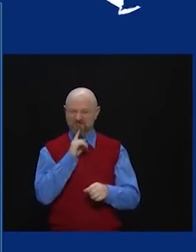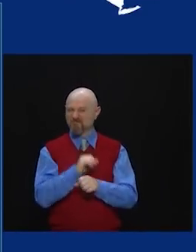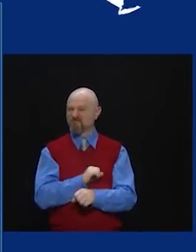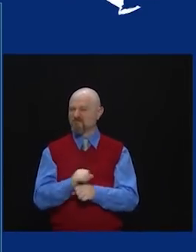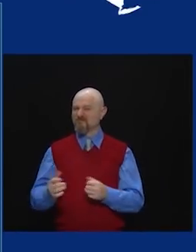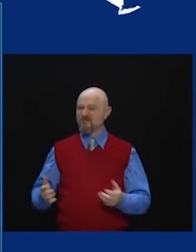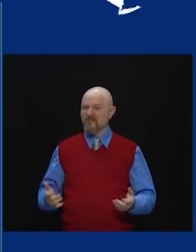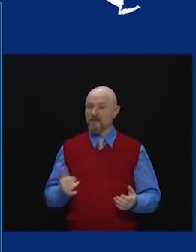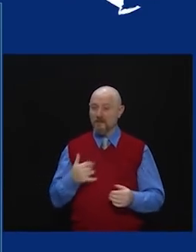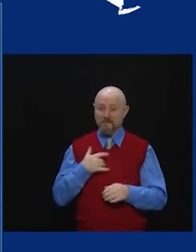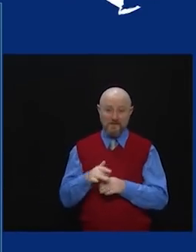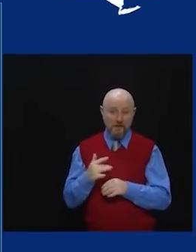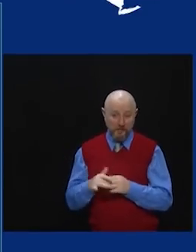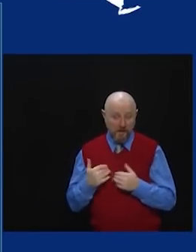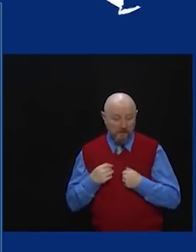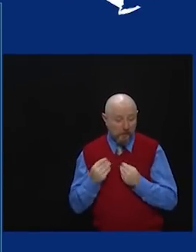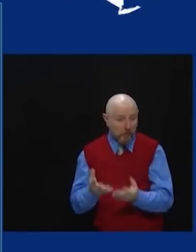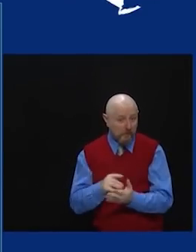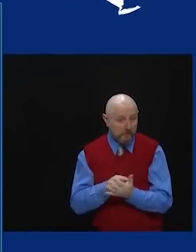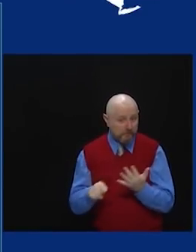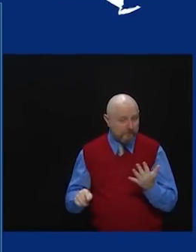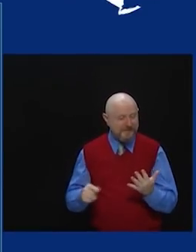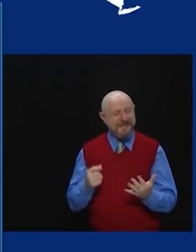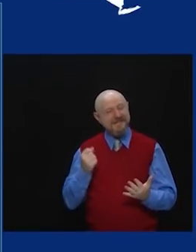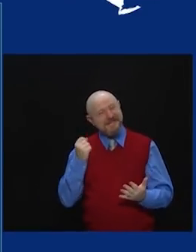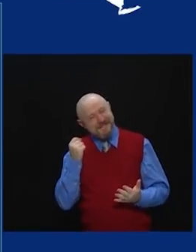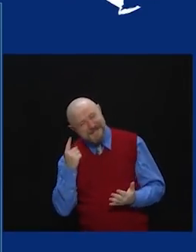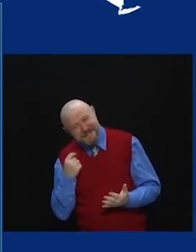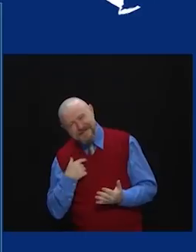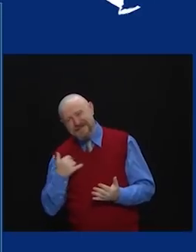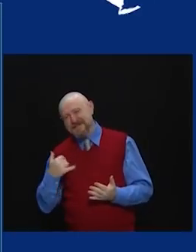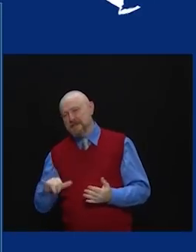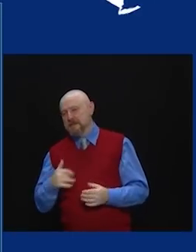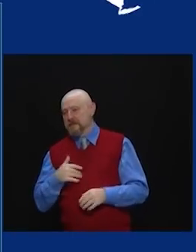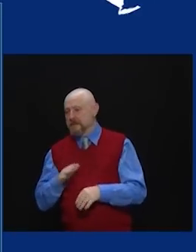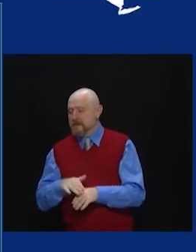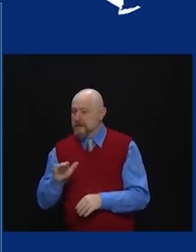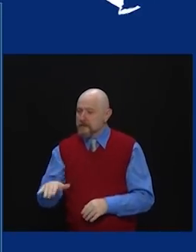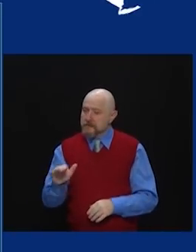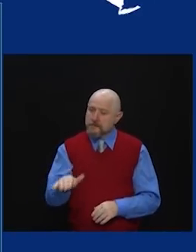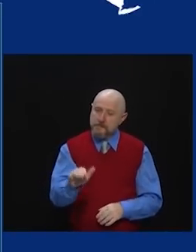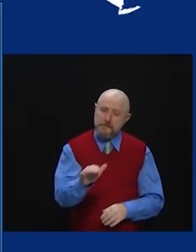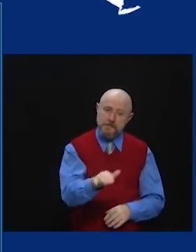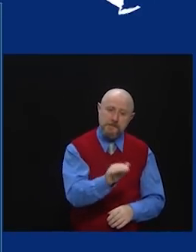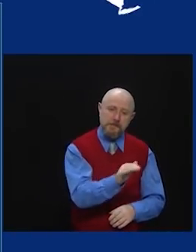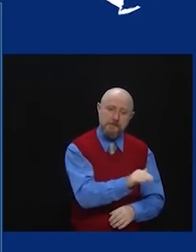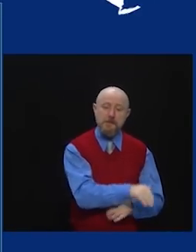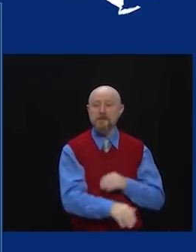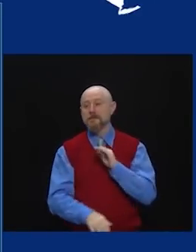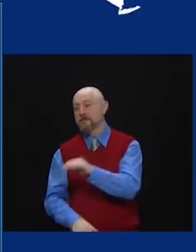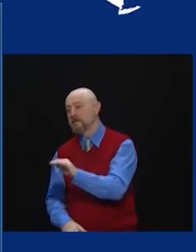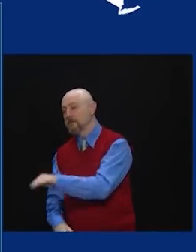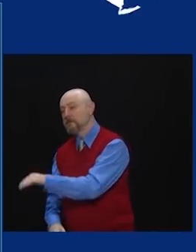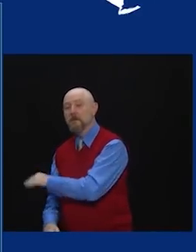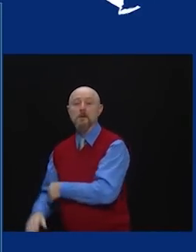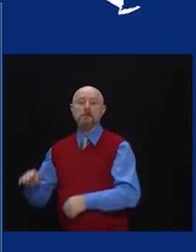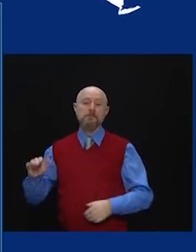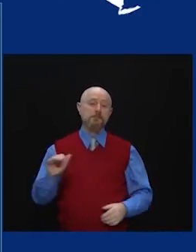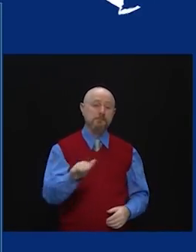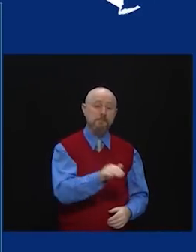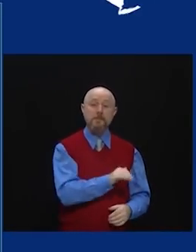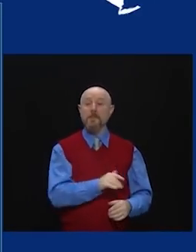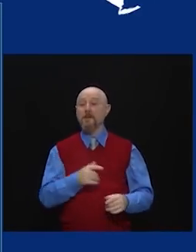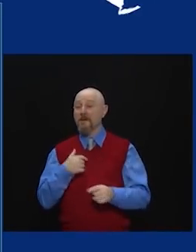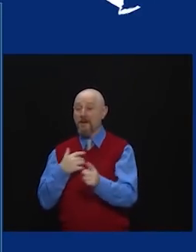but there's still a gap, and I've talked about this before. If you have a loved one in a nursing home, you need to sign a permission